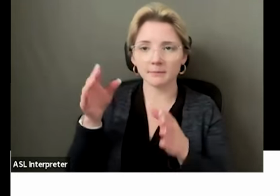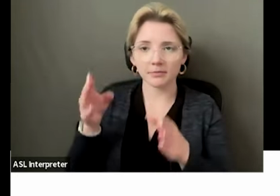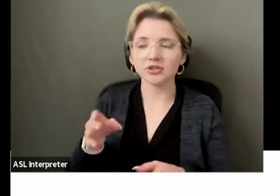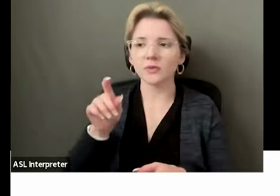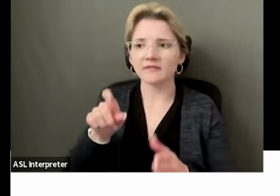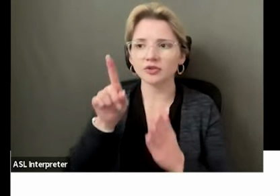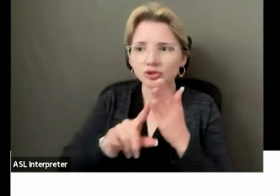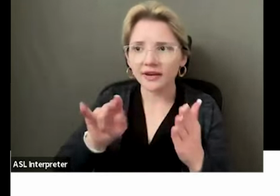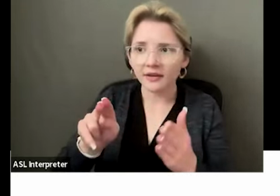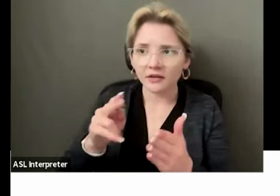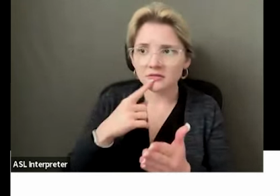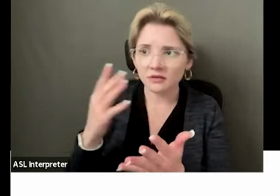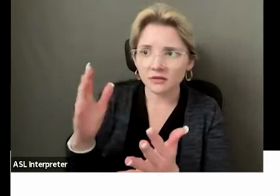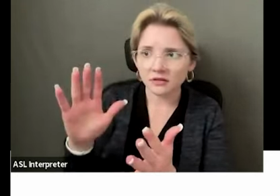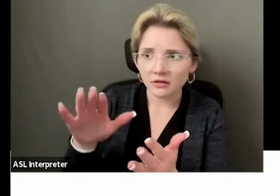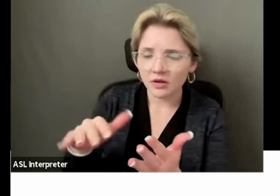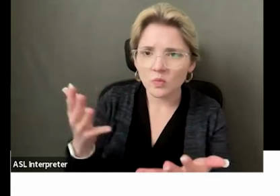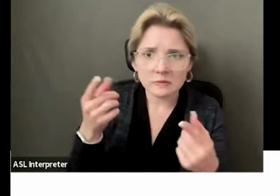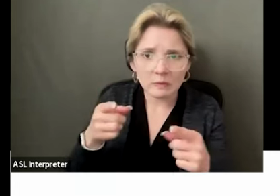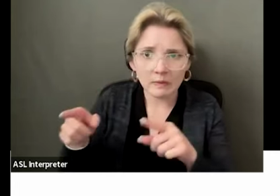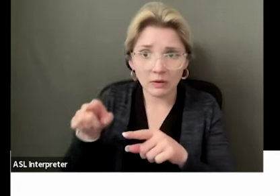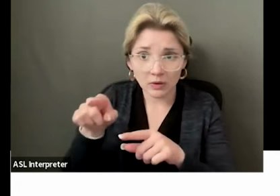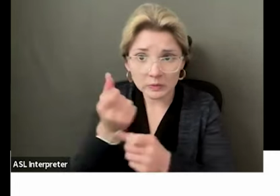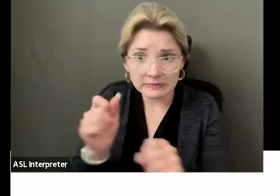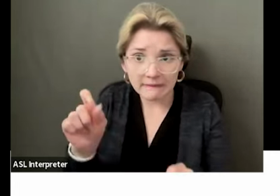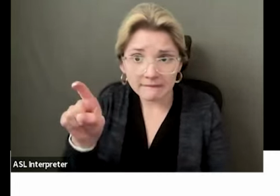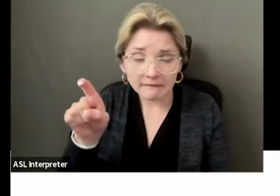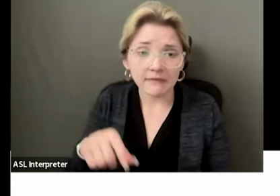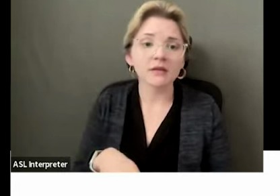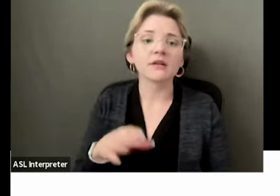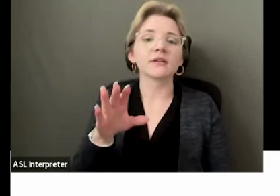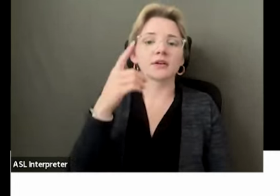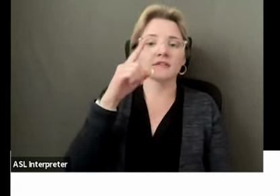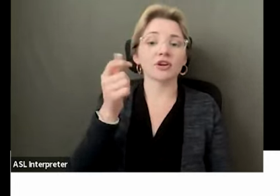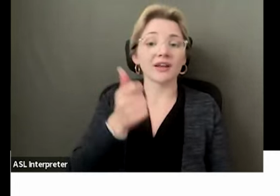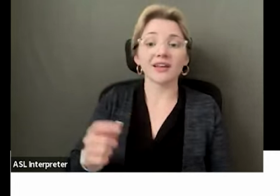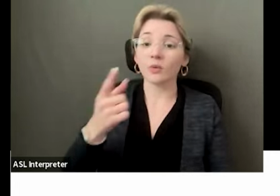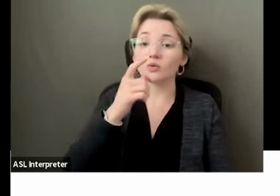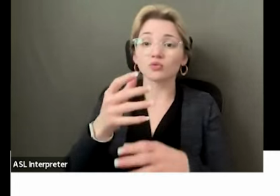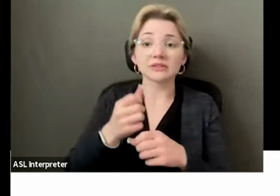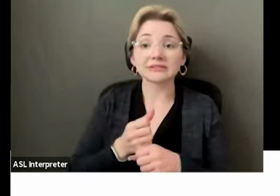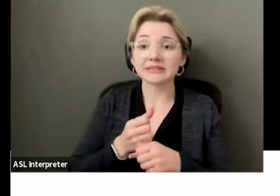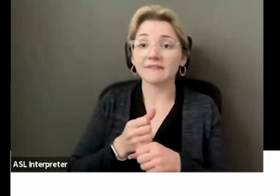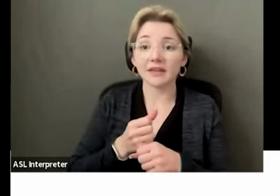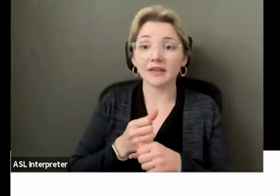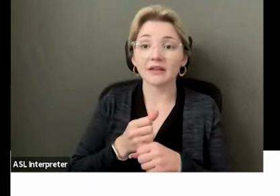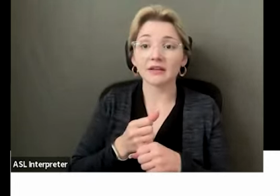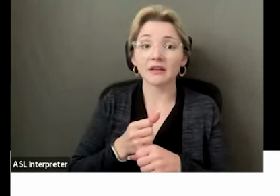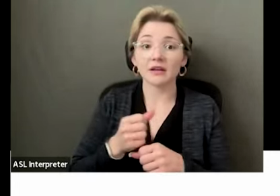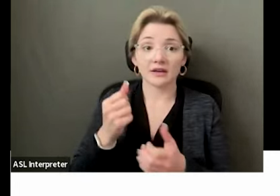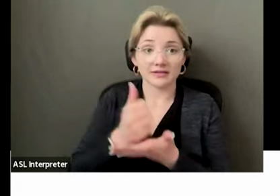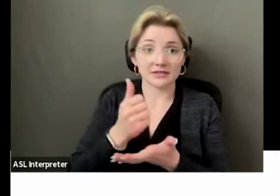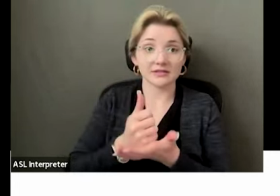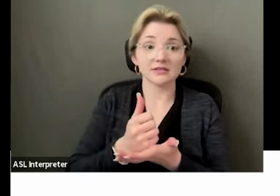Okay. And furthermore, so anyone who is receiving assistance has the right to receive notice of VAWA housing rights when